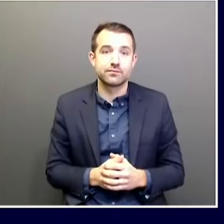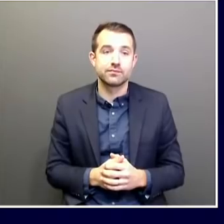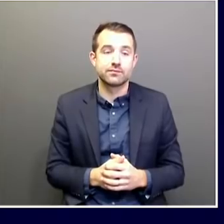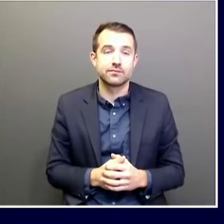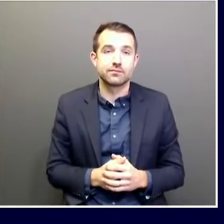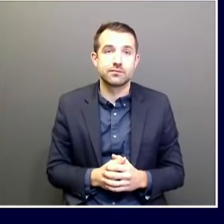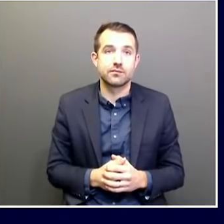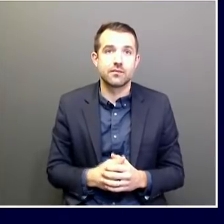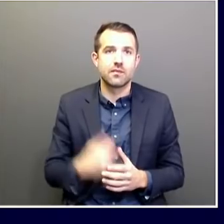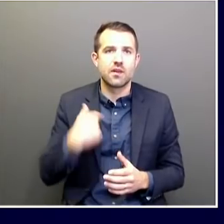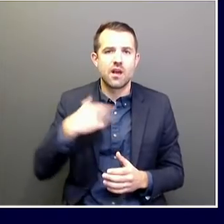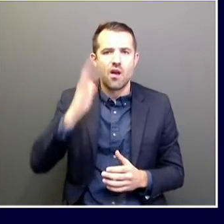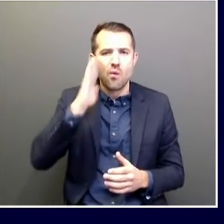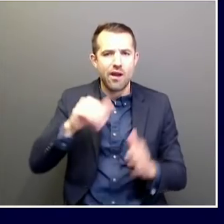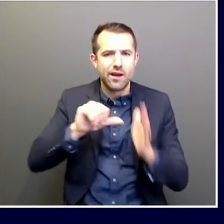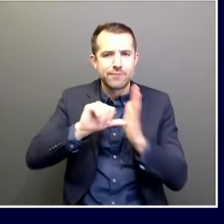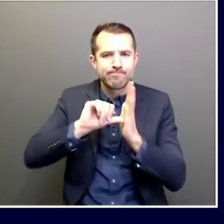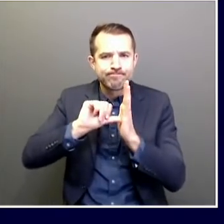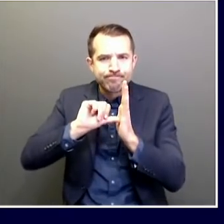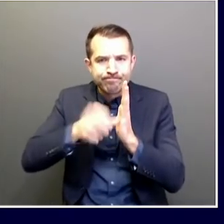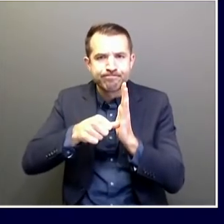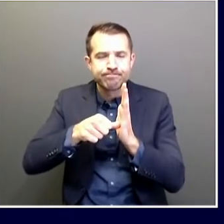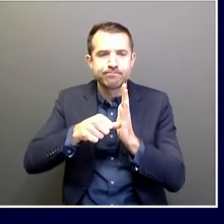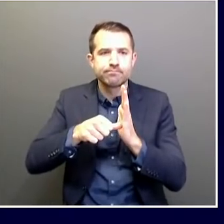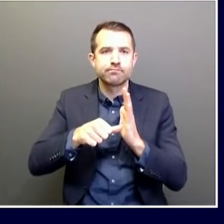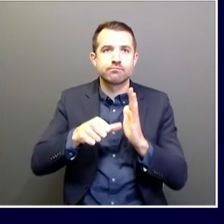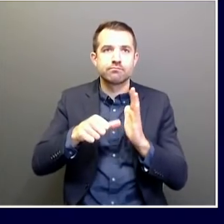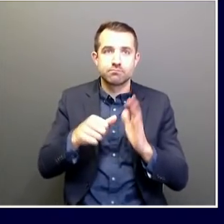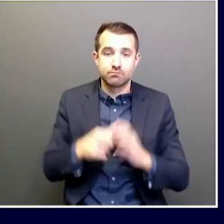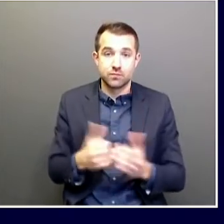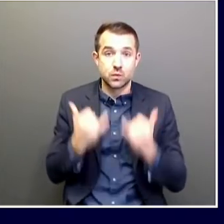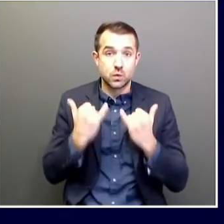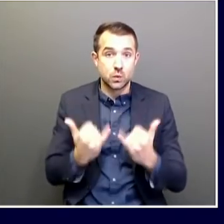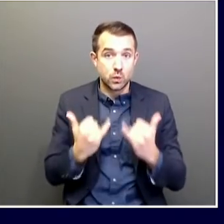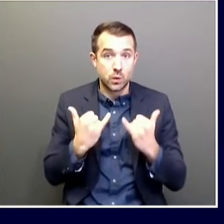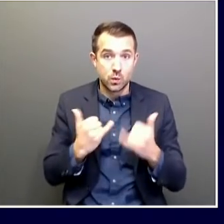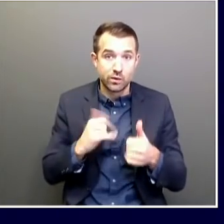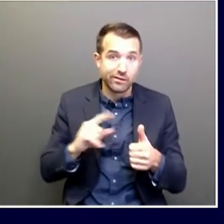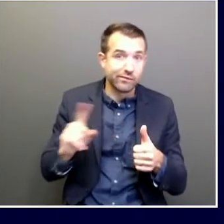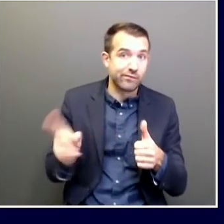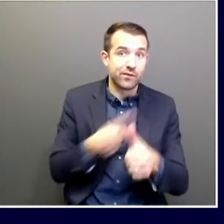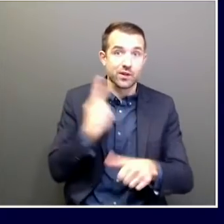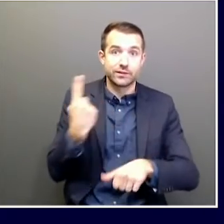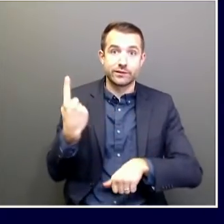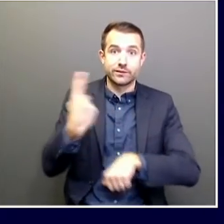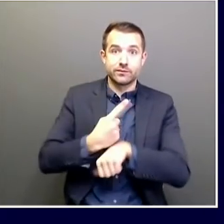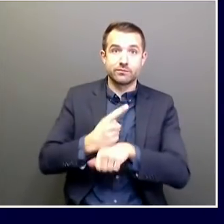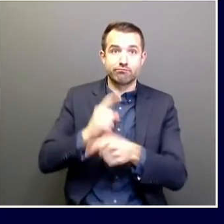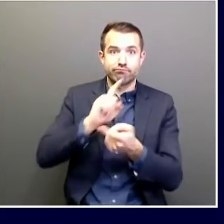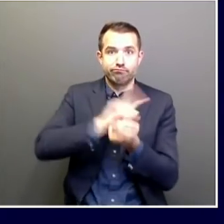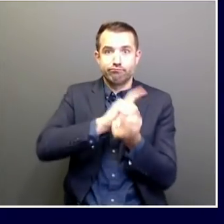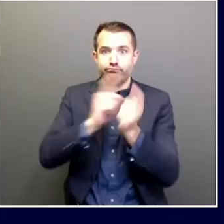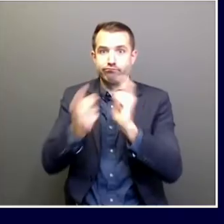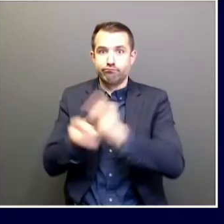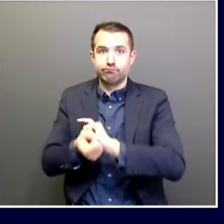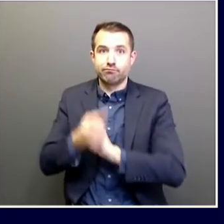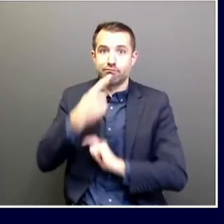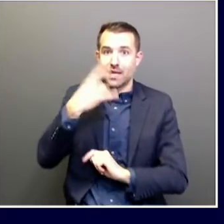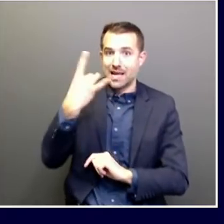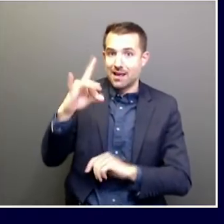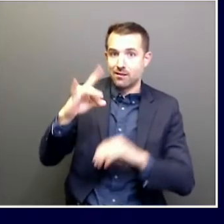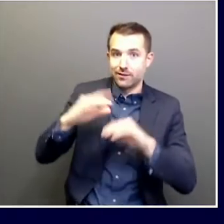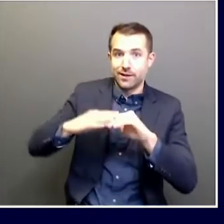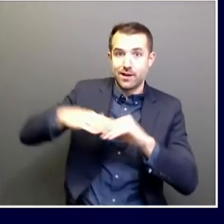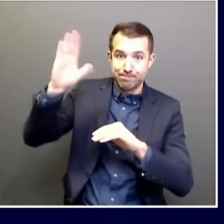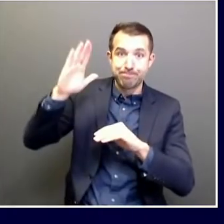folks is that this is the first day of this change. And as with any change, it may take vaccine